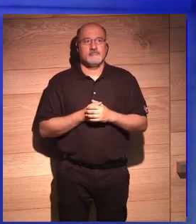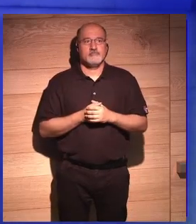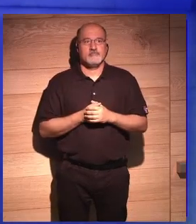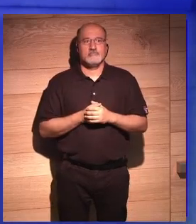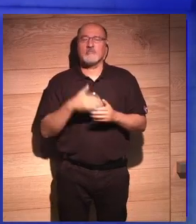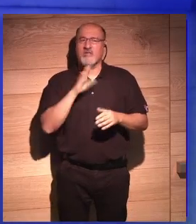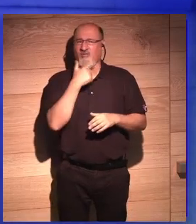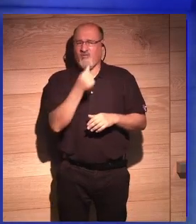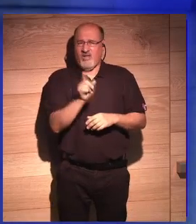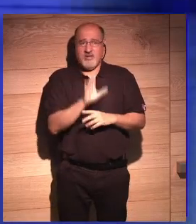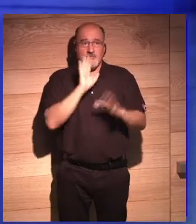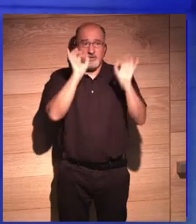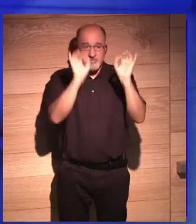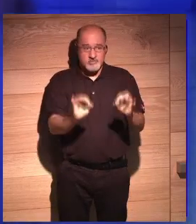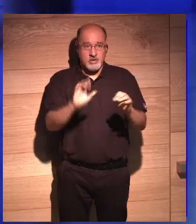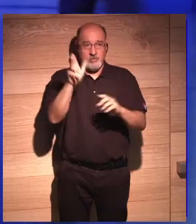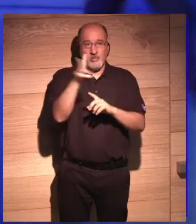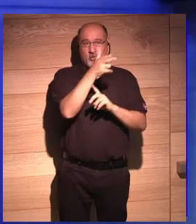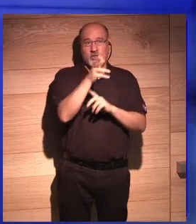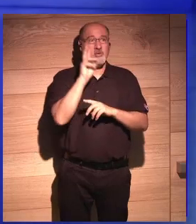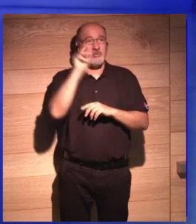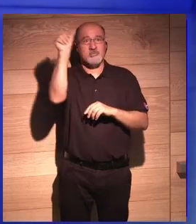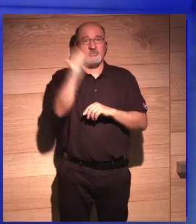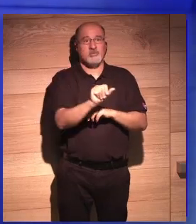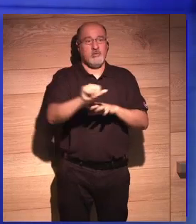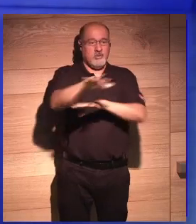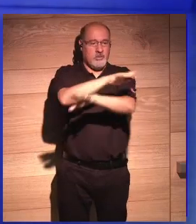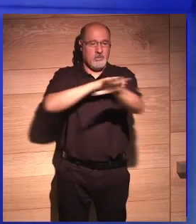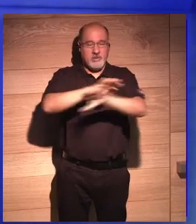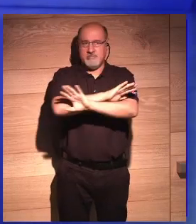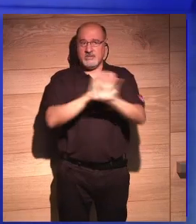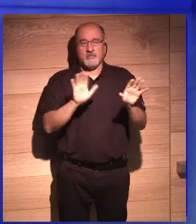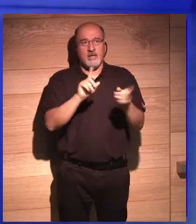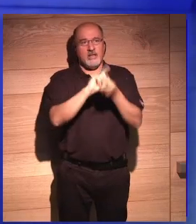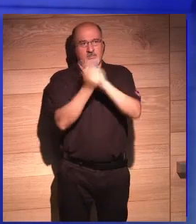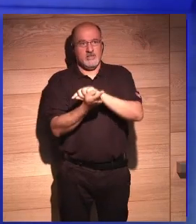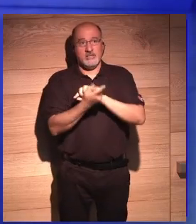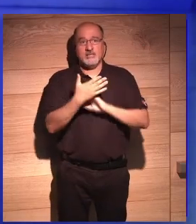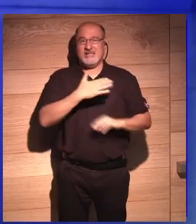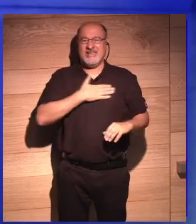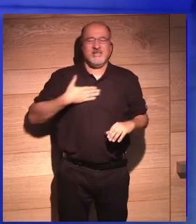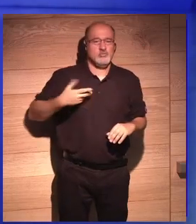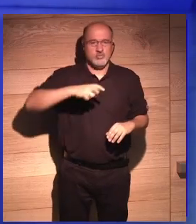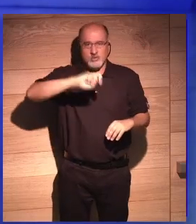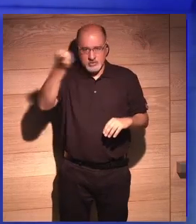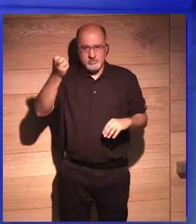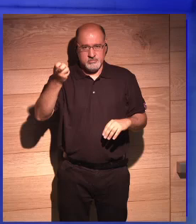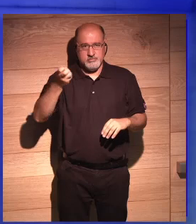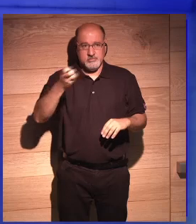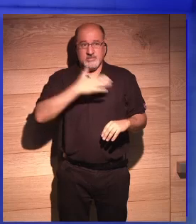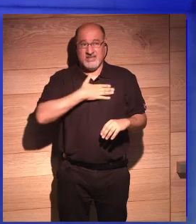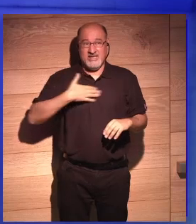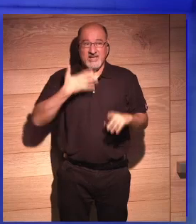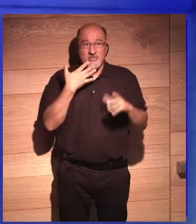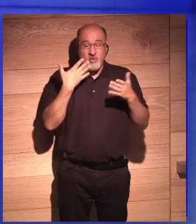on and play hundreds of people a movie, but that's not the point. We're really about immersion and